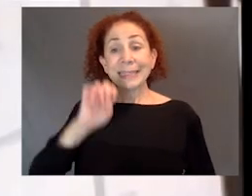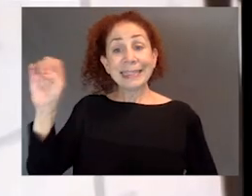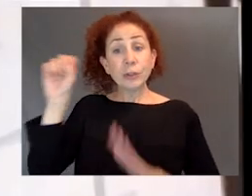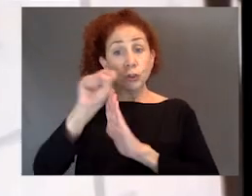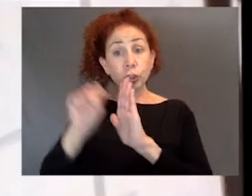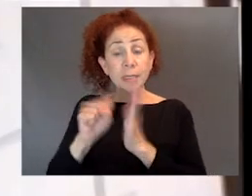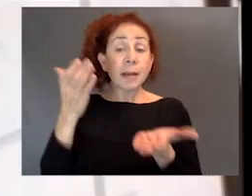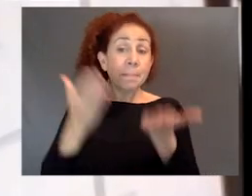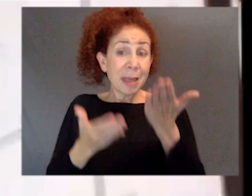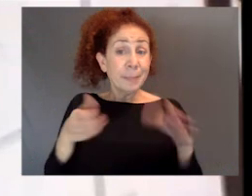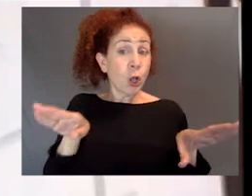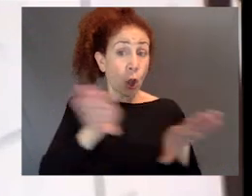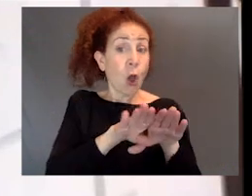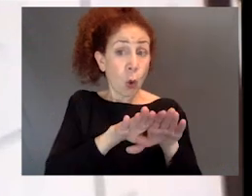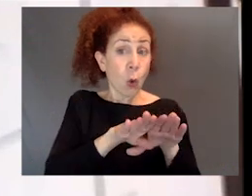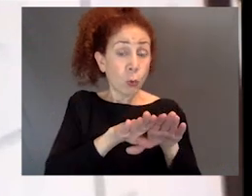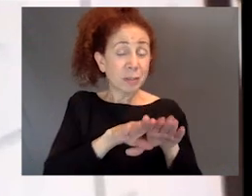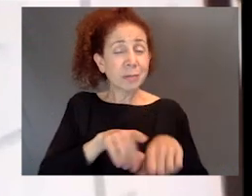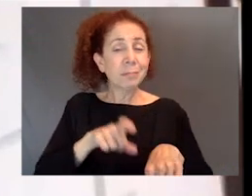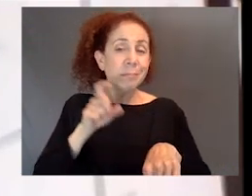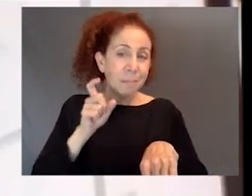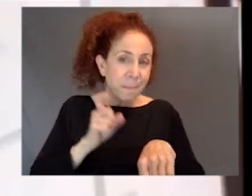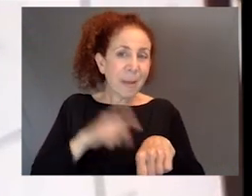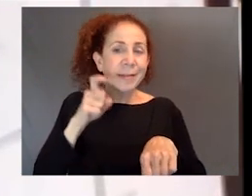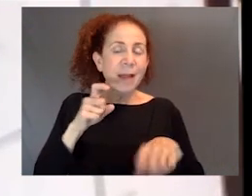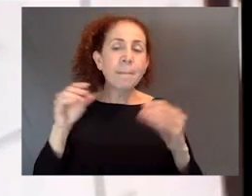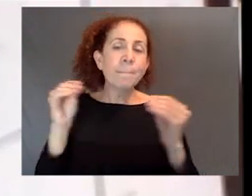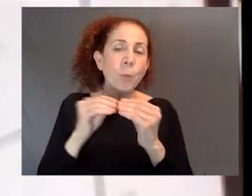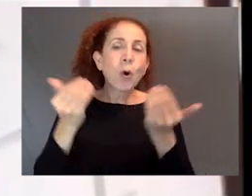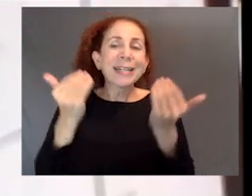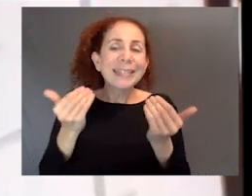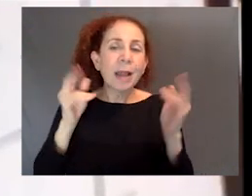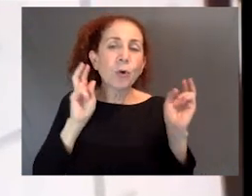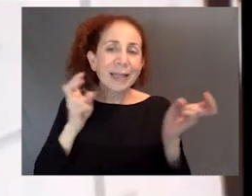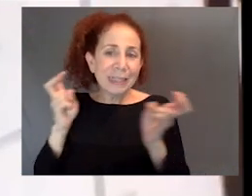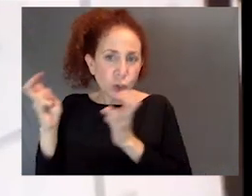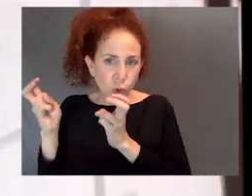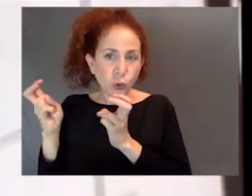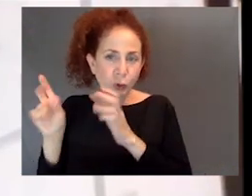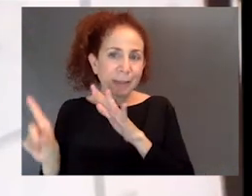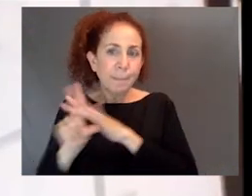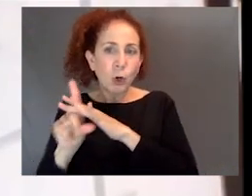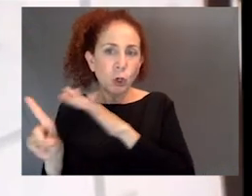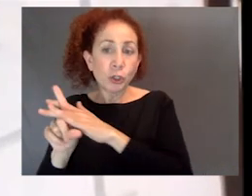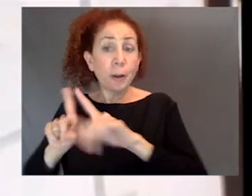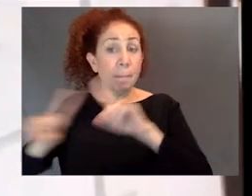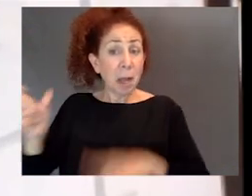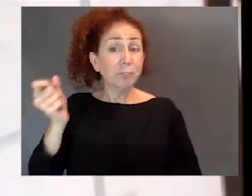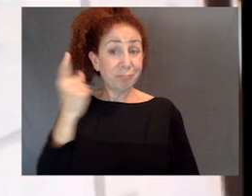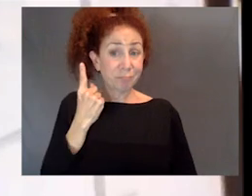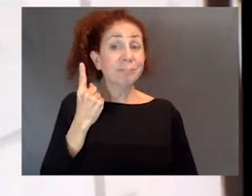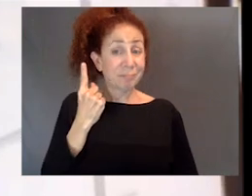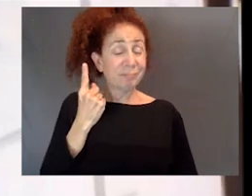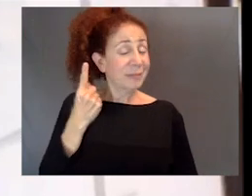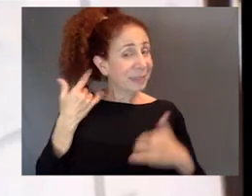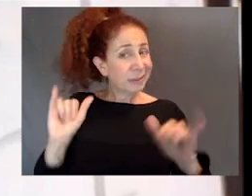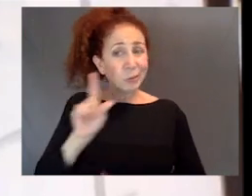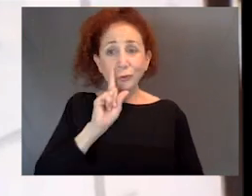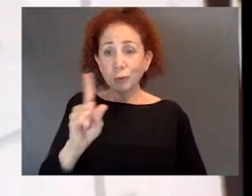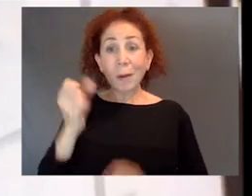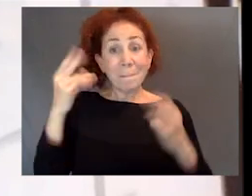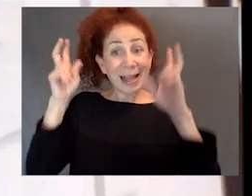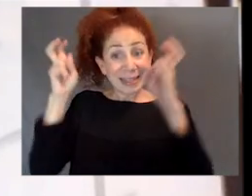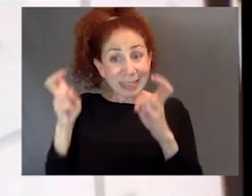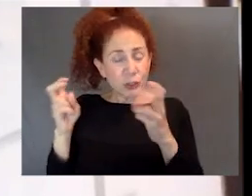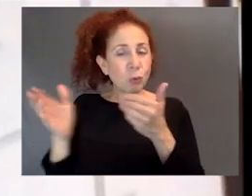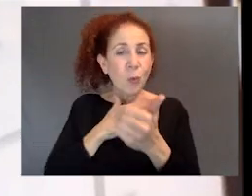Eastern State may have been closed by the time that these more contemporary issues had emerged, but the fact remains that many of